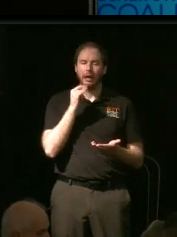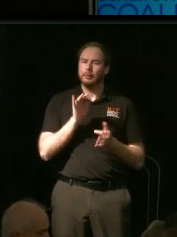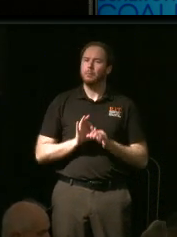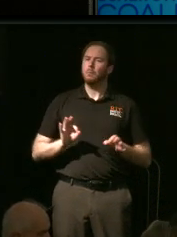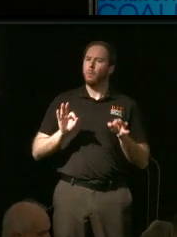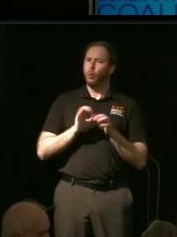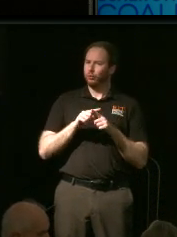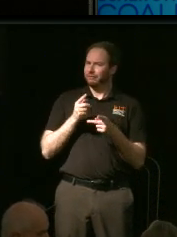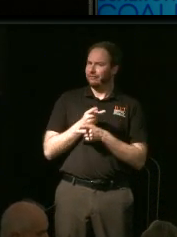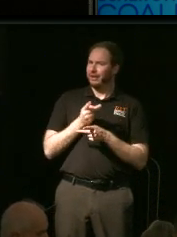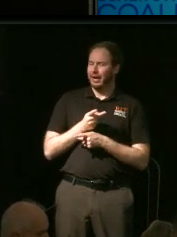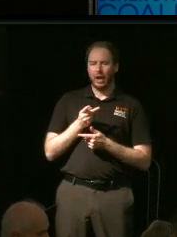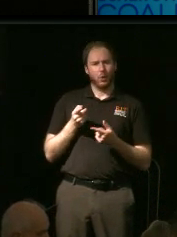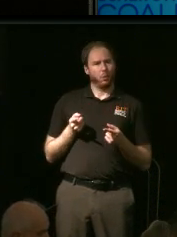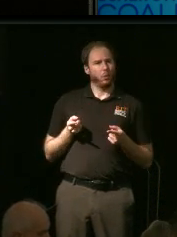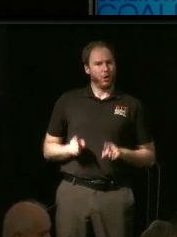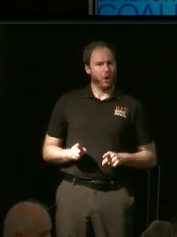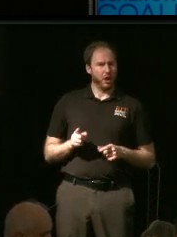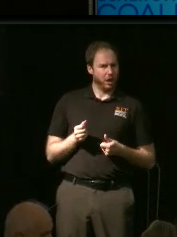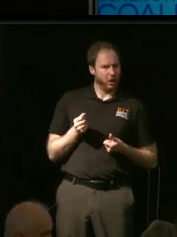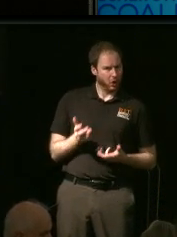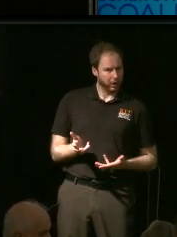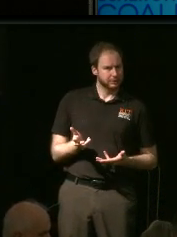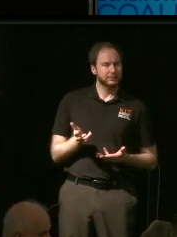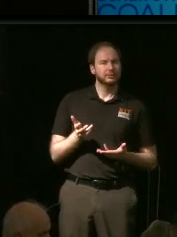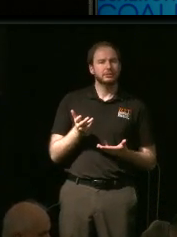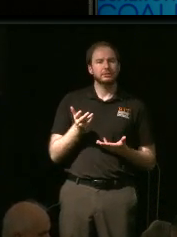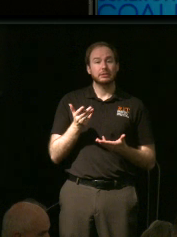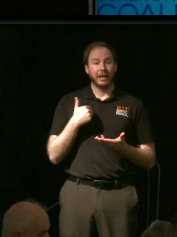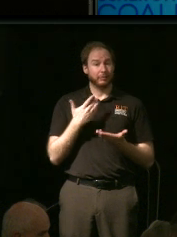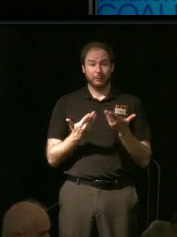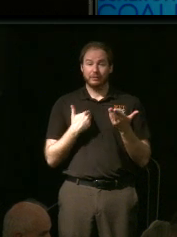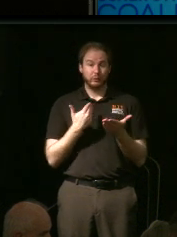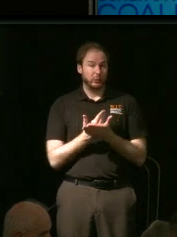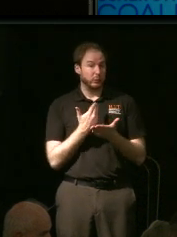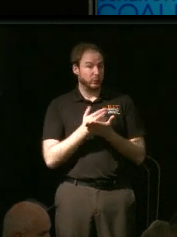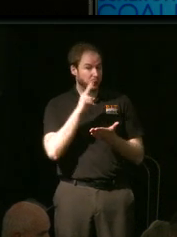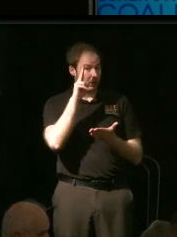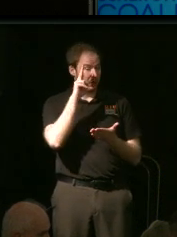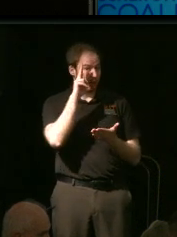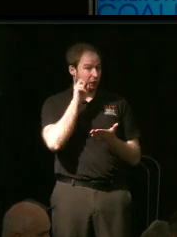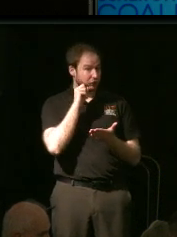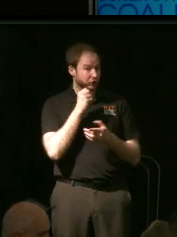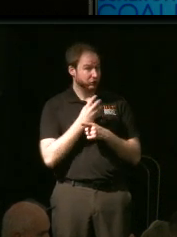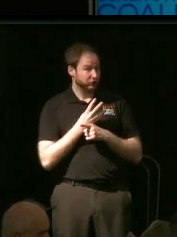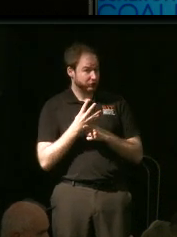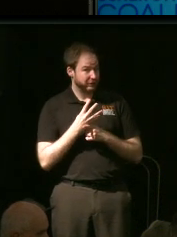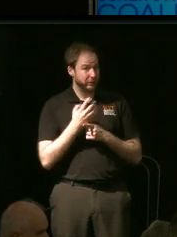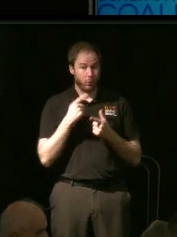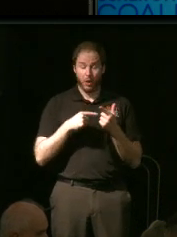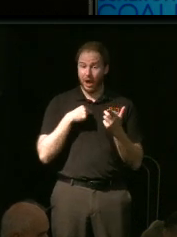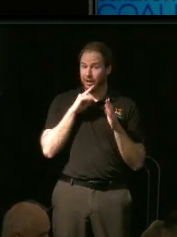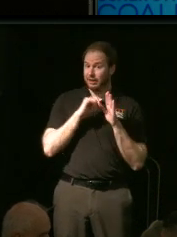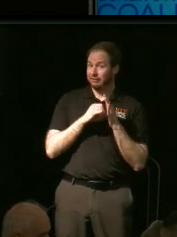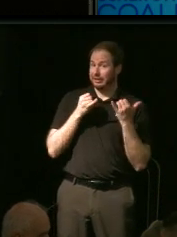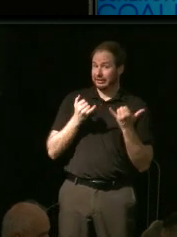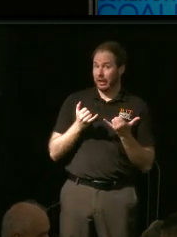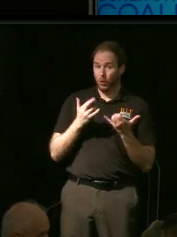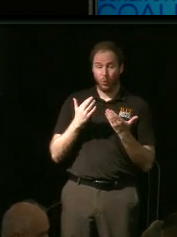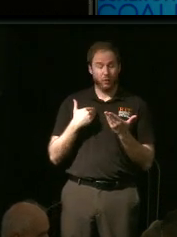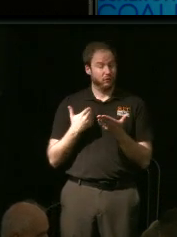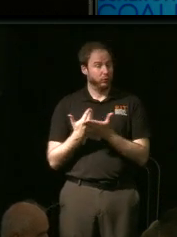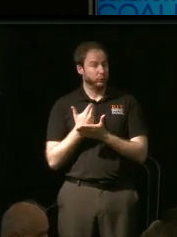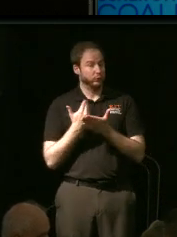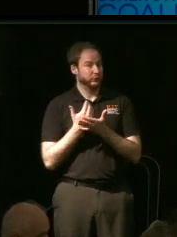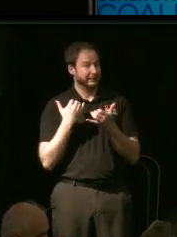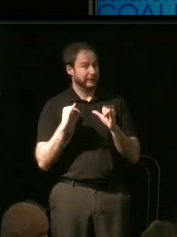important to figure out what's going on. There probably are new Usher genes. Whether these genes I talked about today or not are them, I'm not sure,